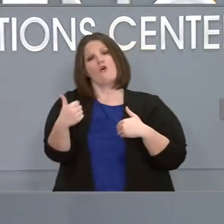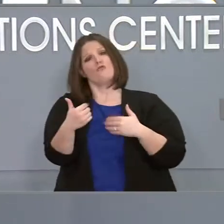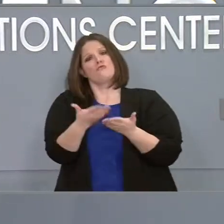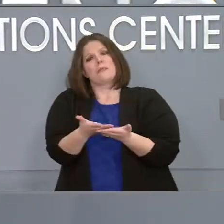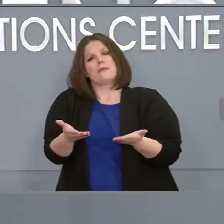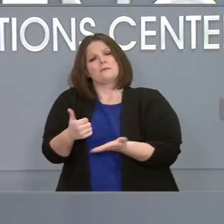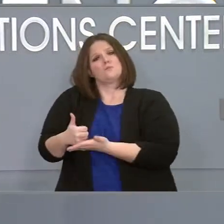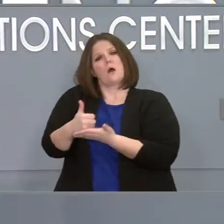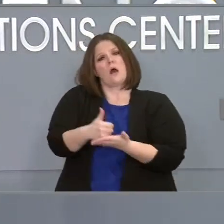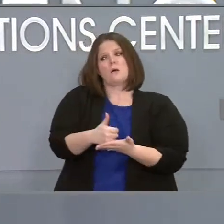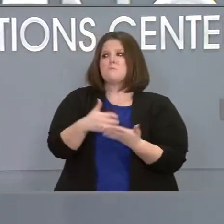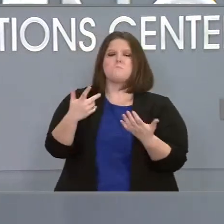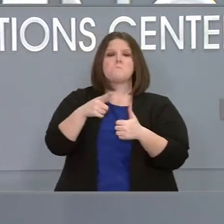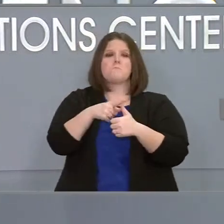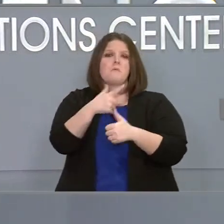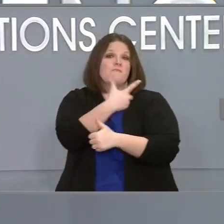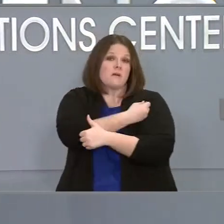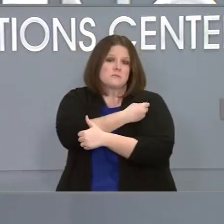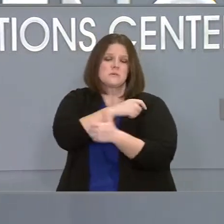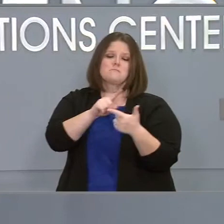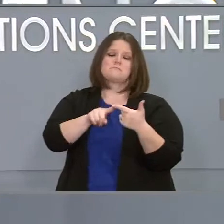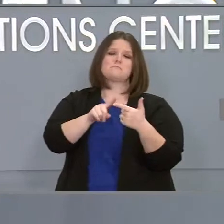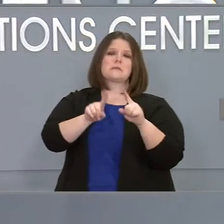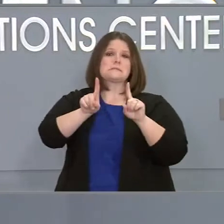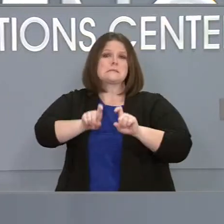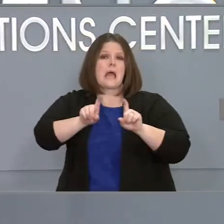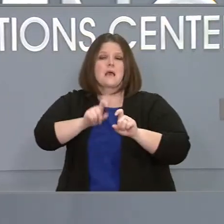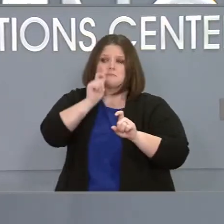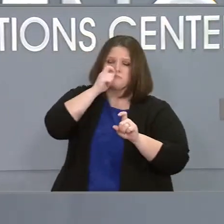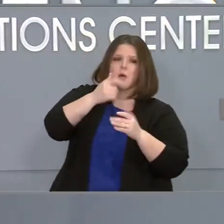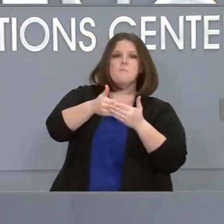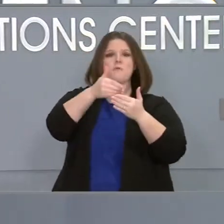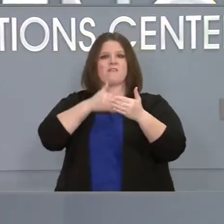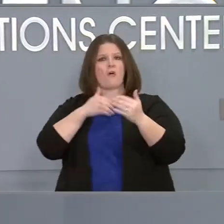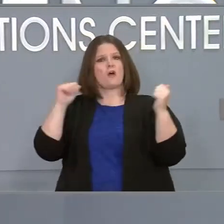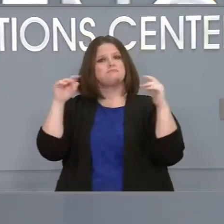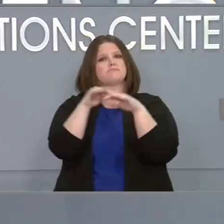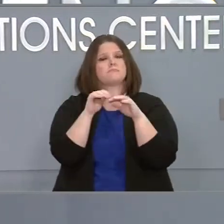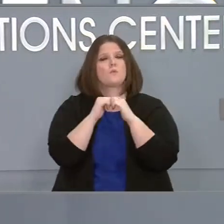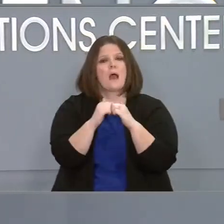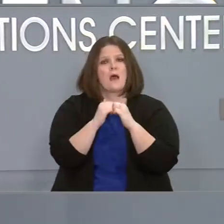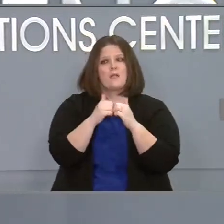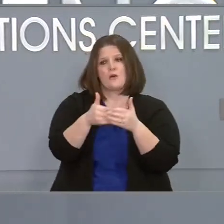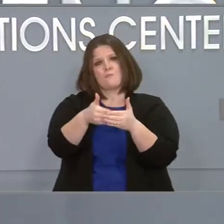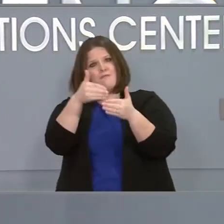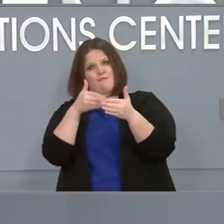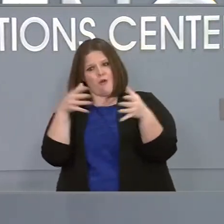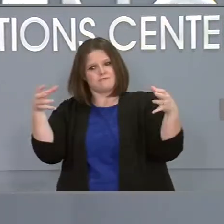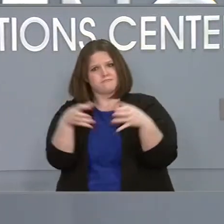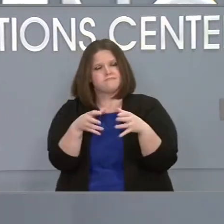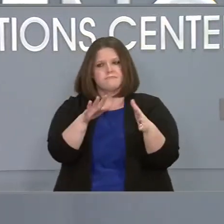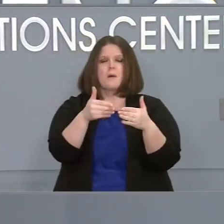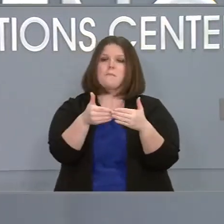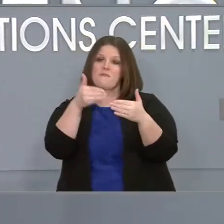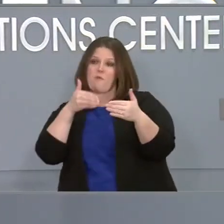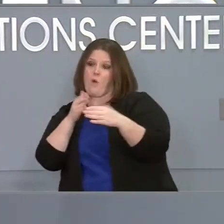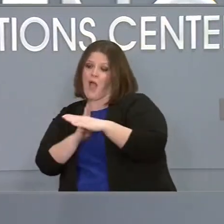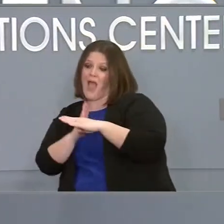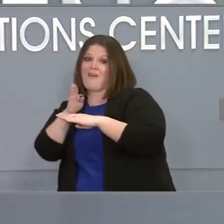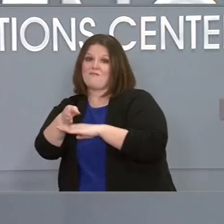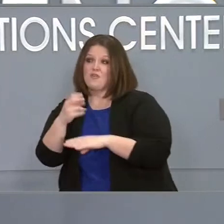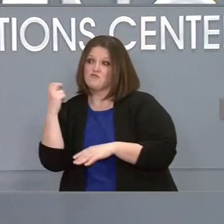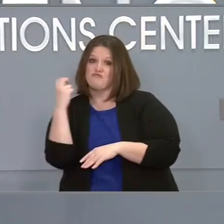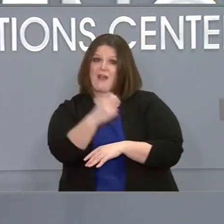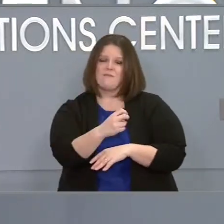getting tested before you go to your family gatherings for the holidays. Test yourself before and after travel, and